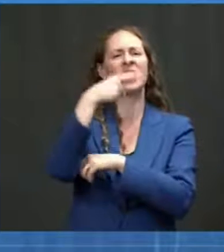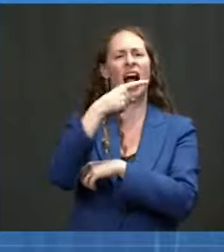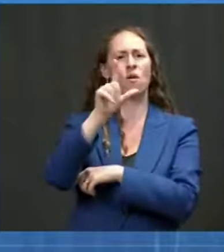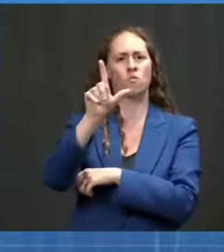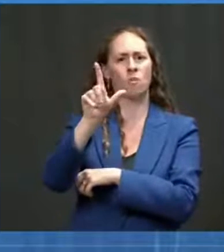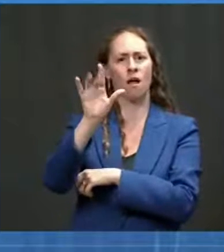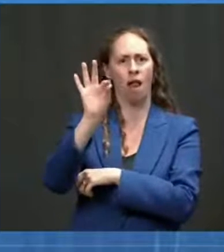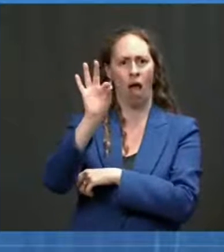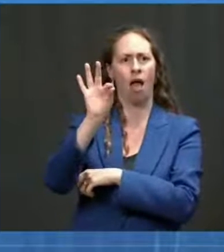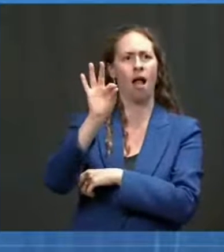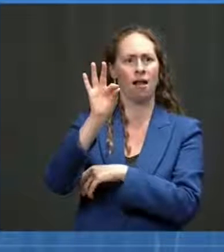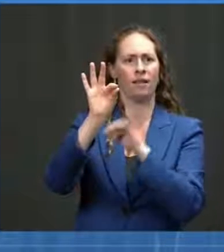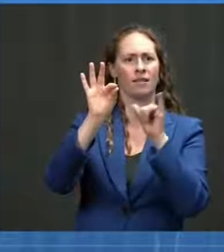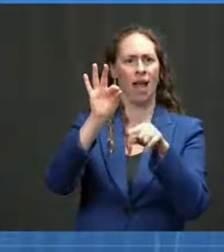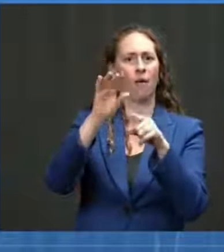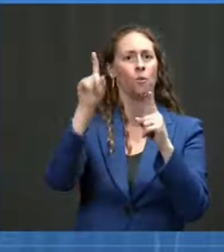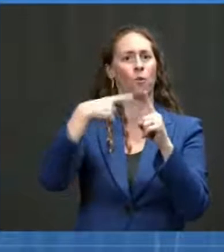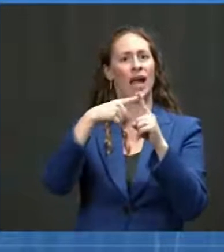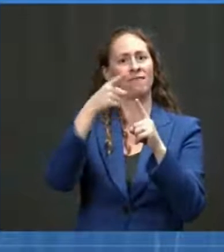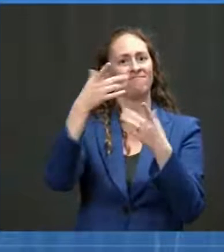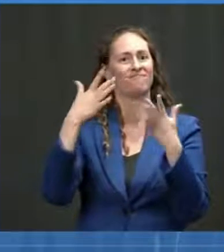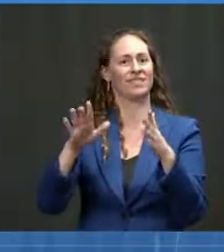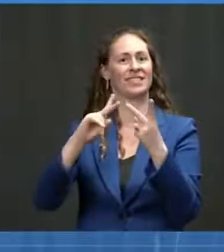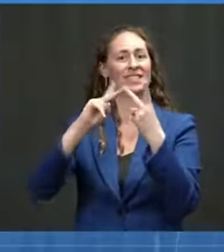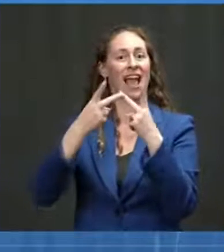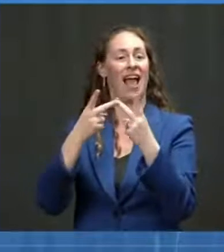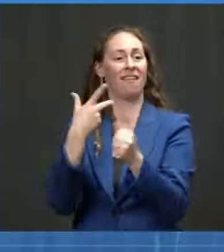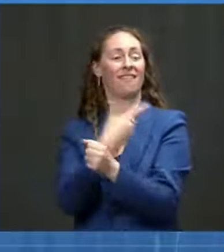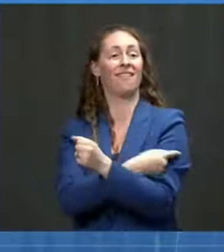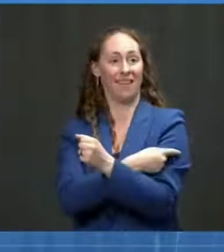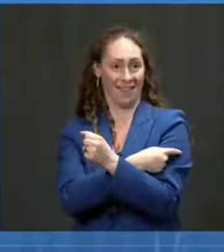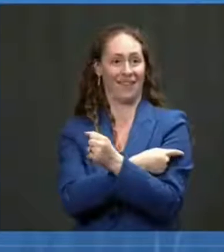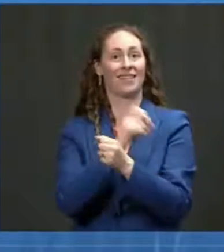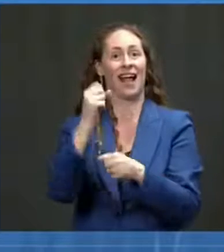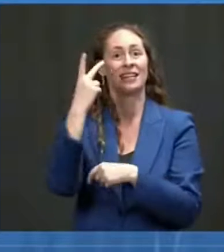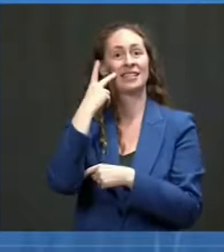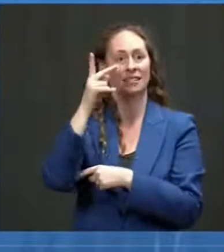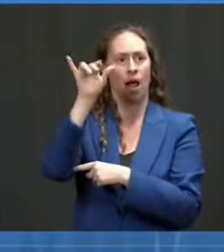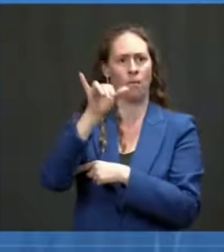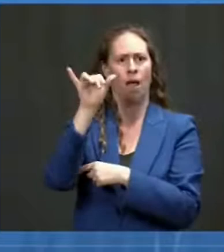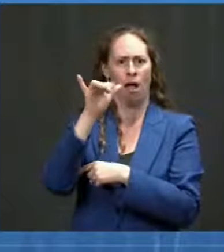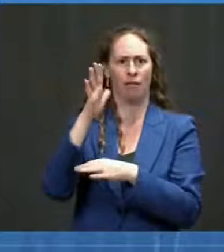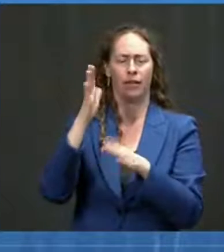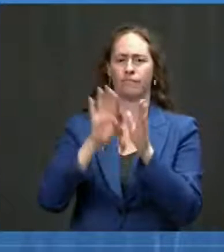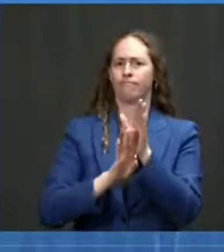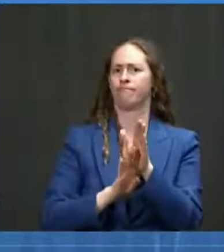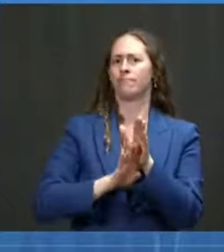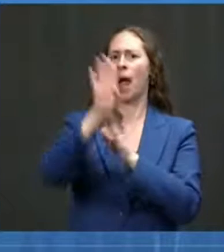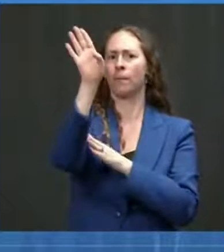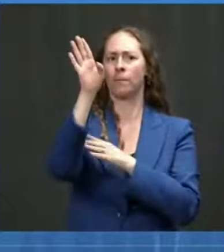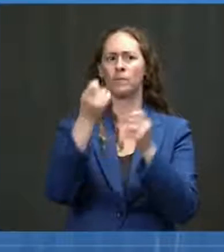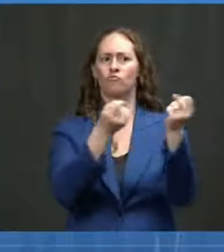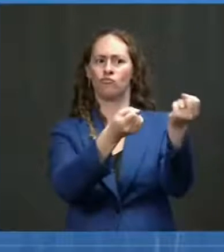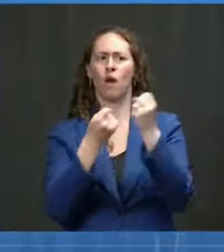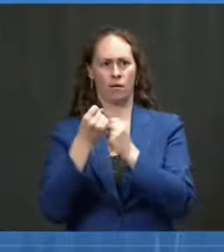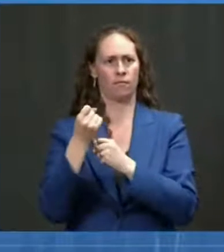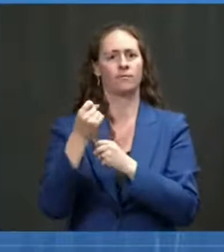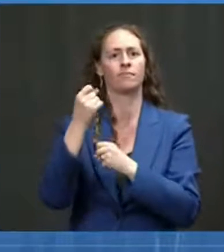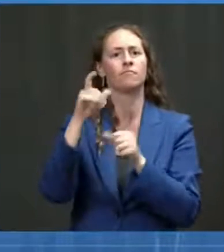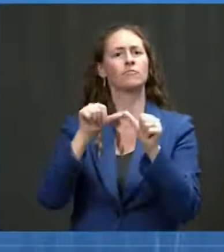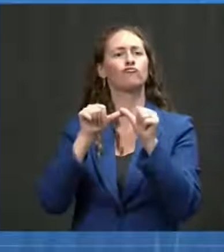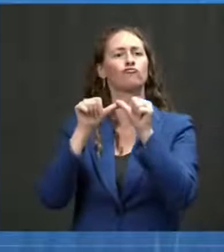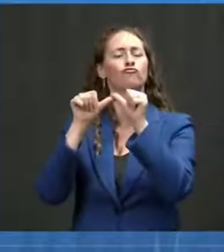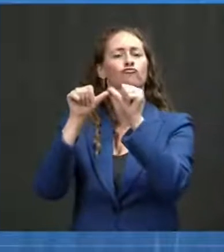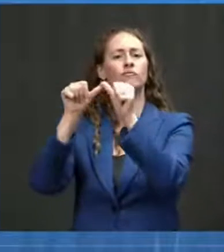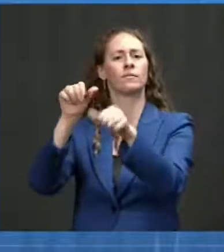second shot. You can see the level of antibodies go up at 43 days, but look what happens